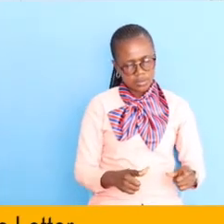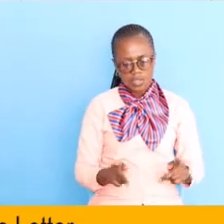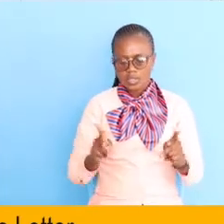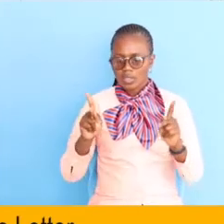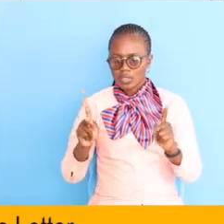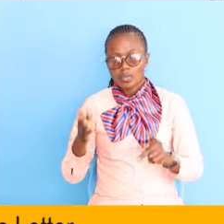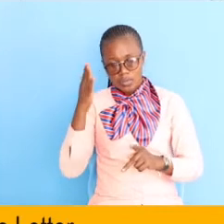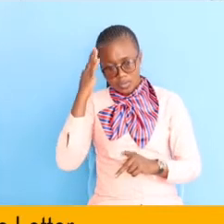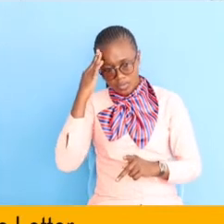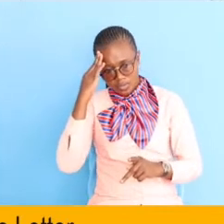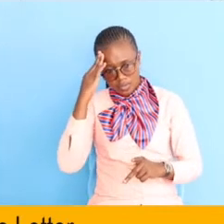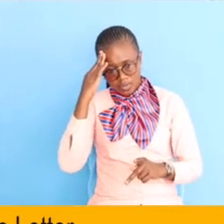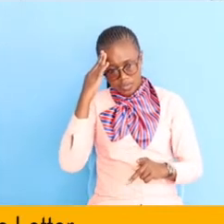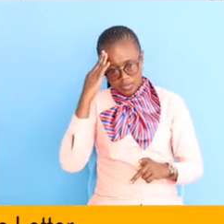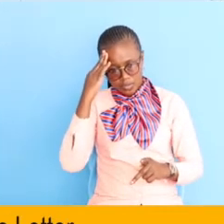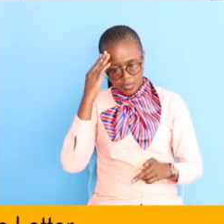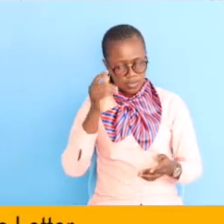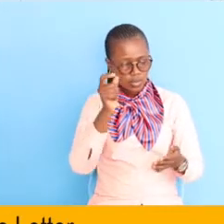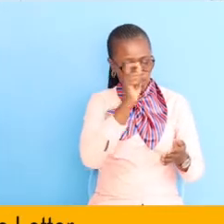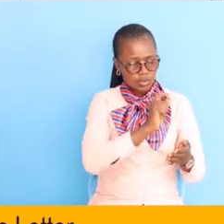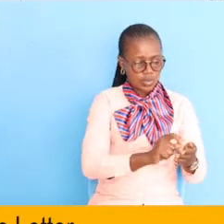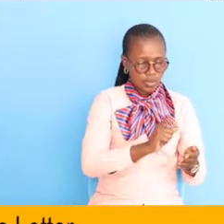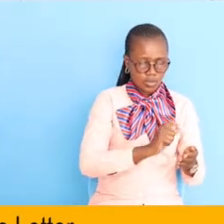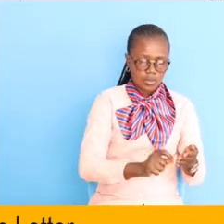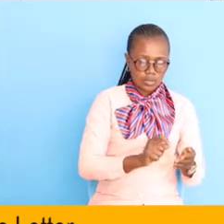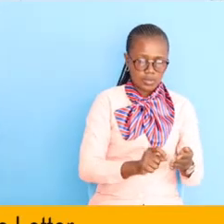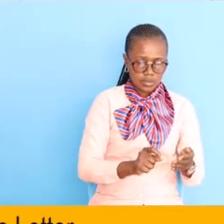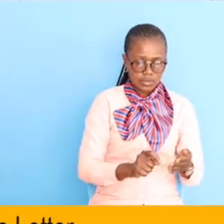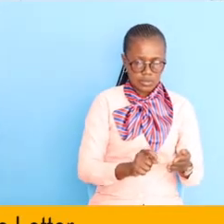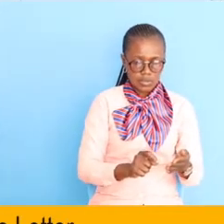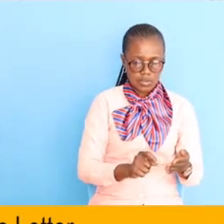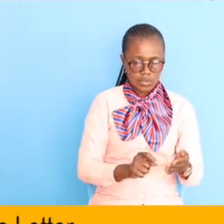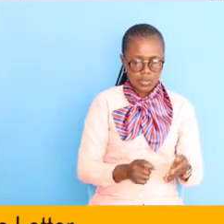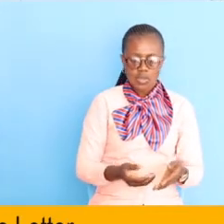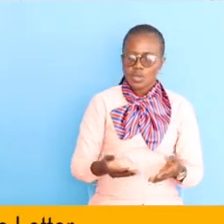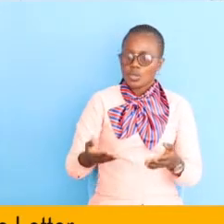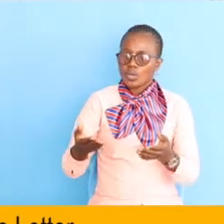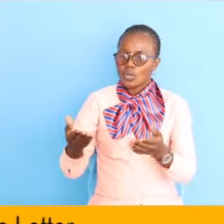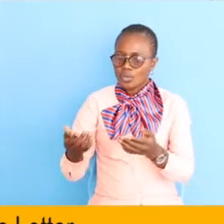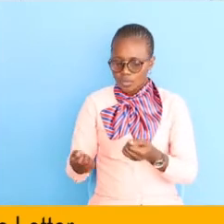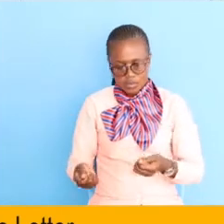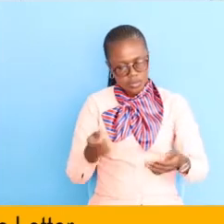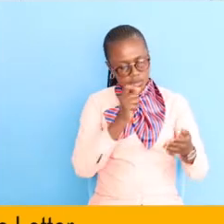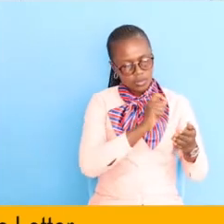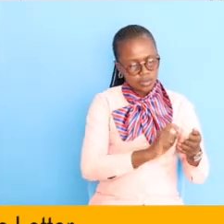person whom you are transacting to, then you can even use his or her name.